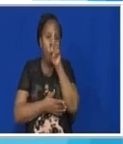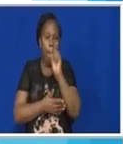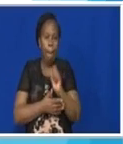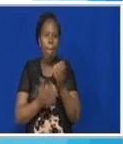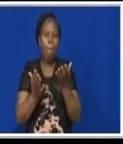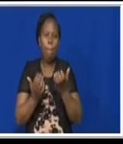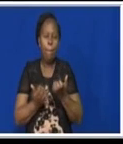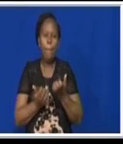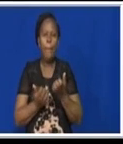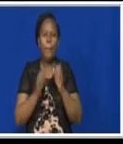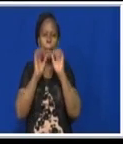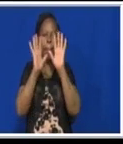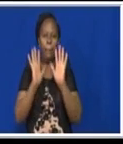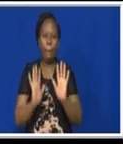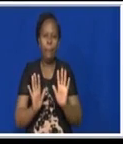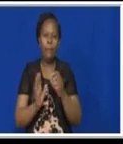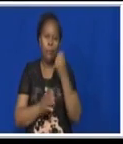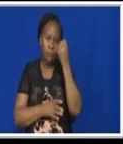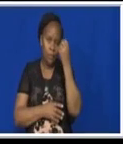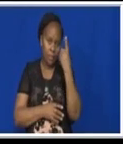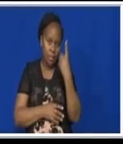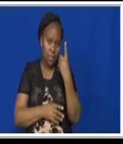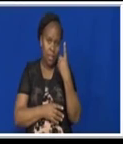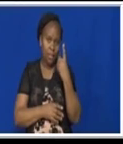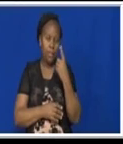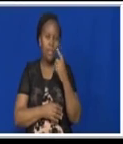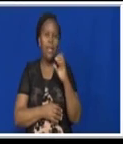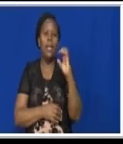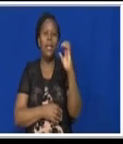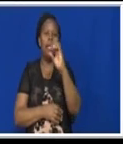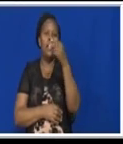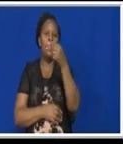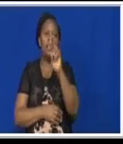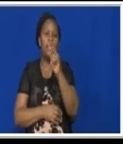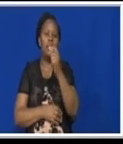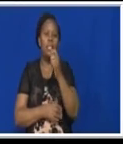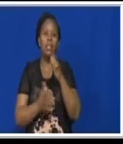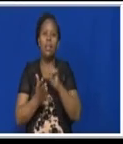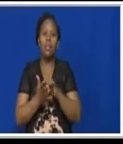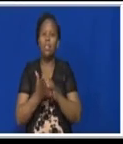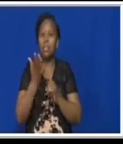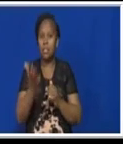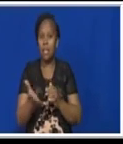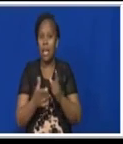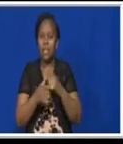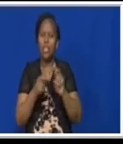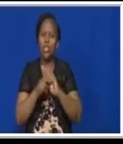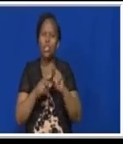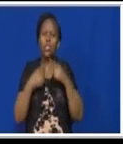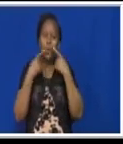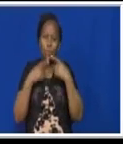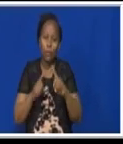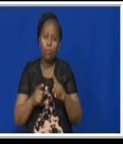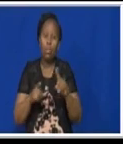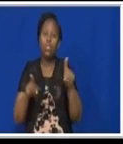need to be able to study the flow chart that is given to you and then use the information on that